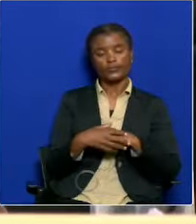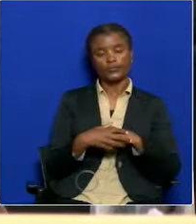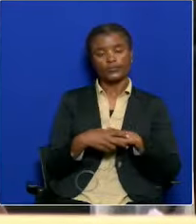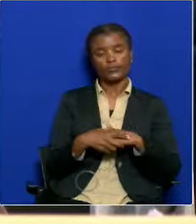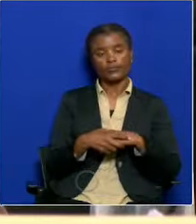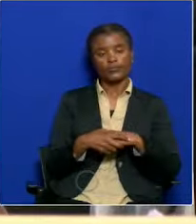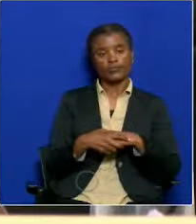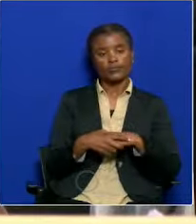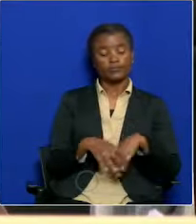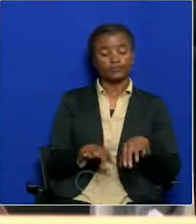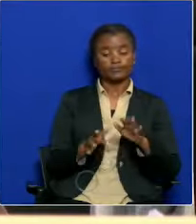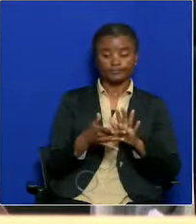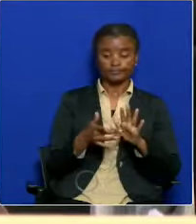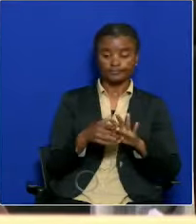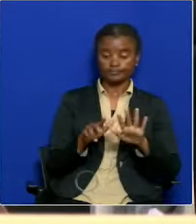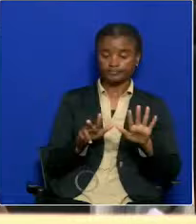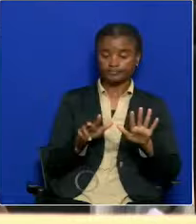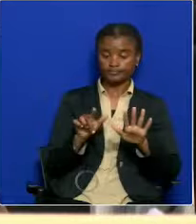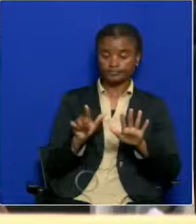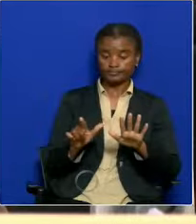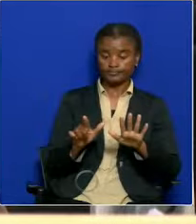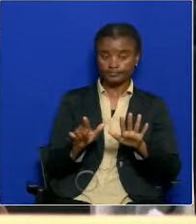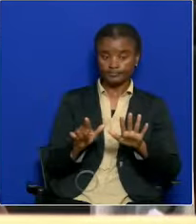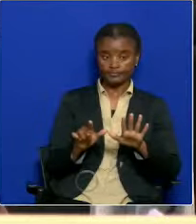87 of 4.